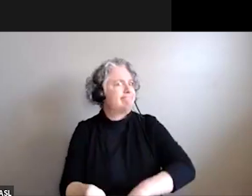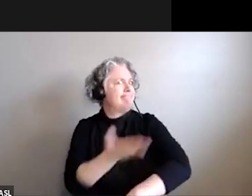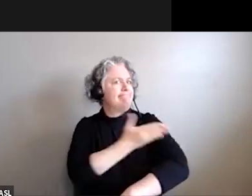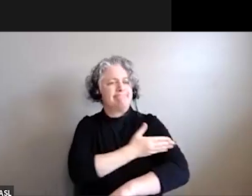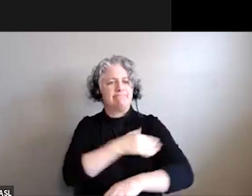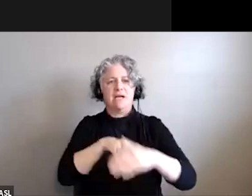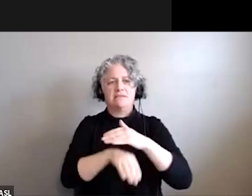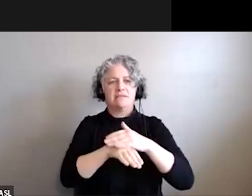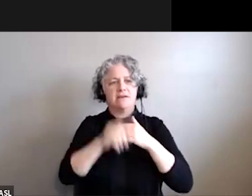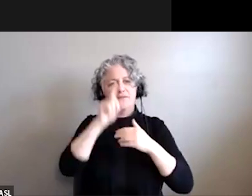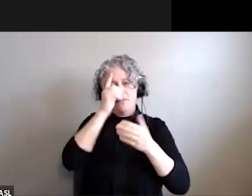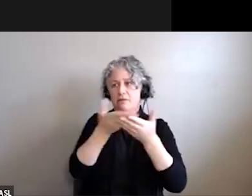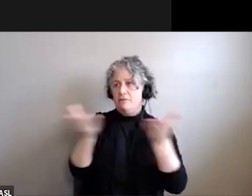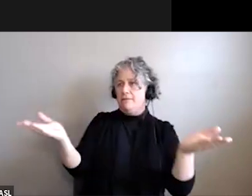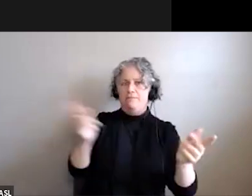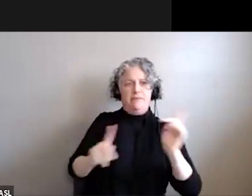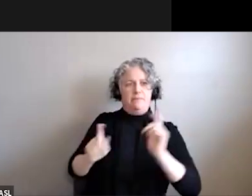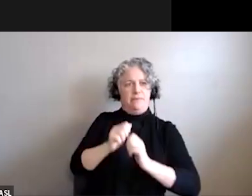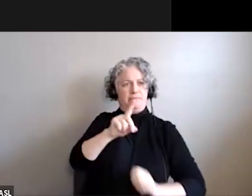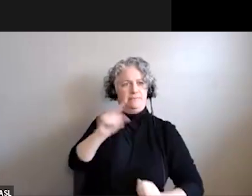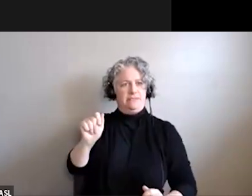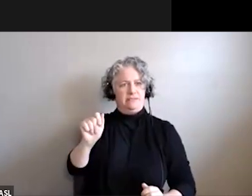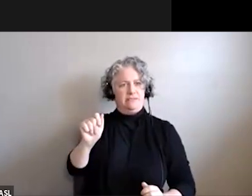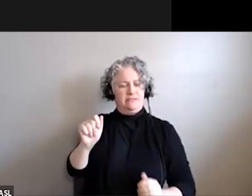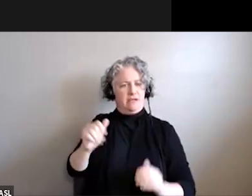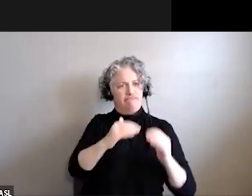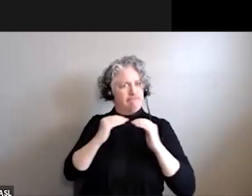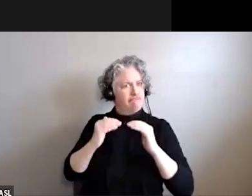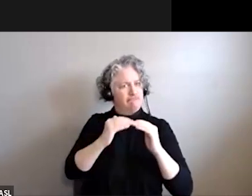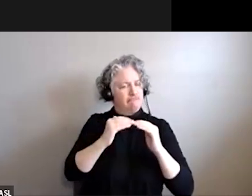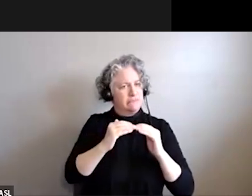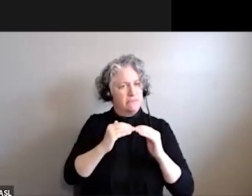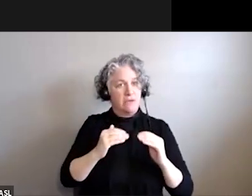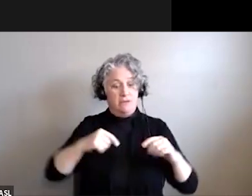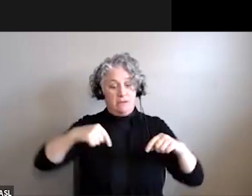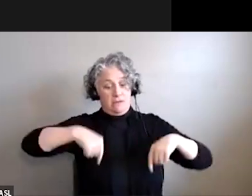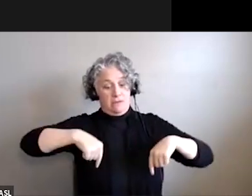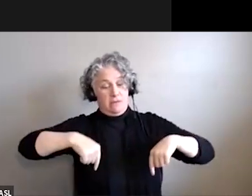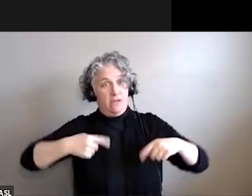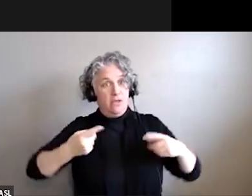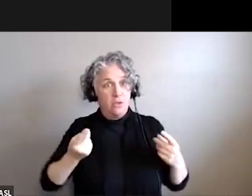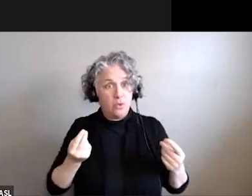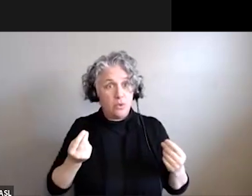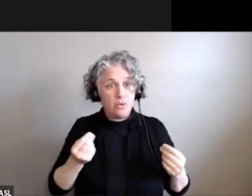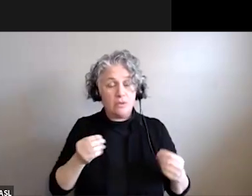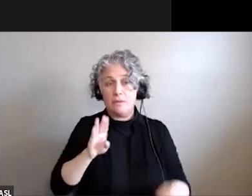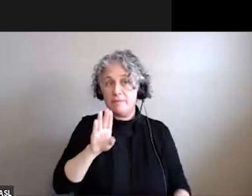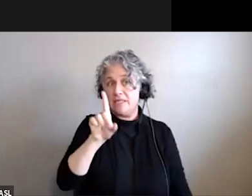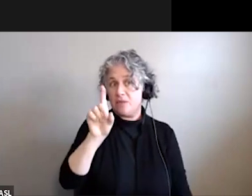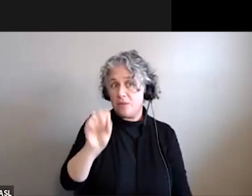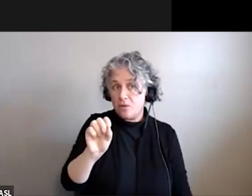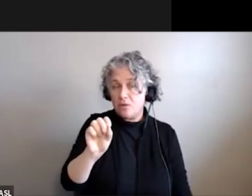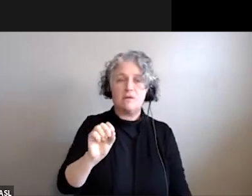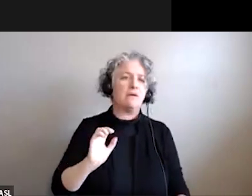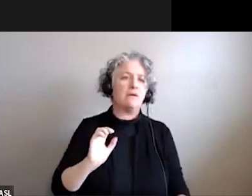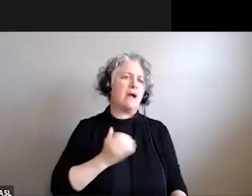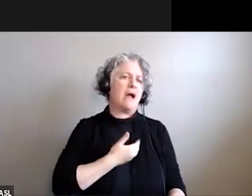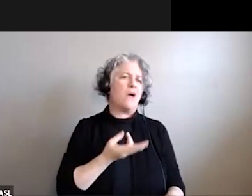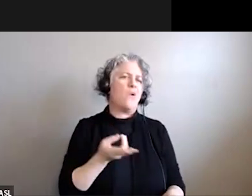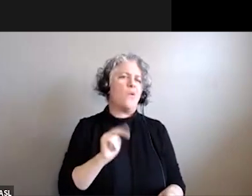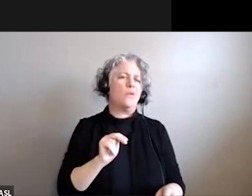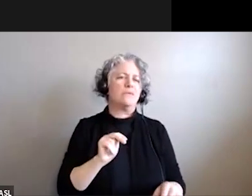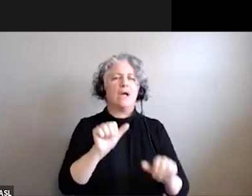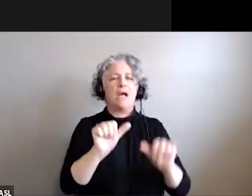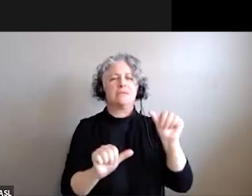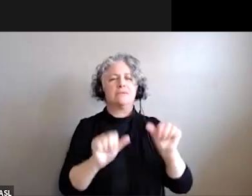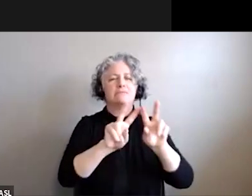persons with disabilities. And what we've done is at BDO, we've developed our own assessment.